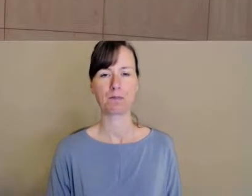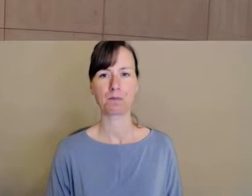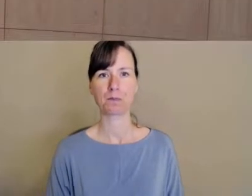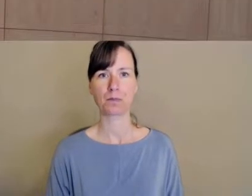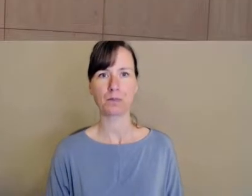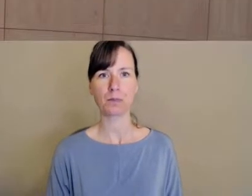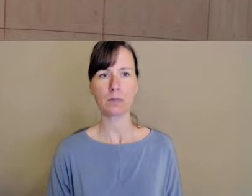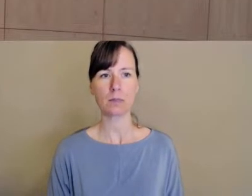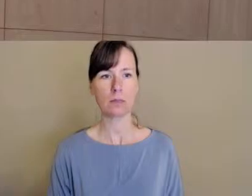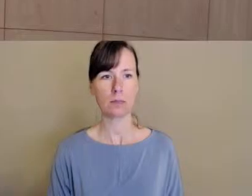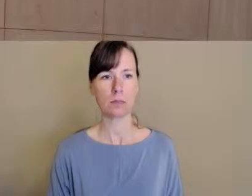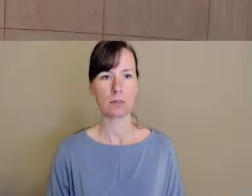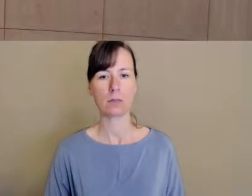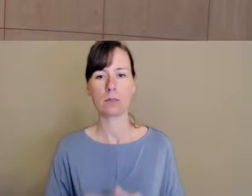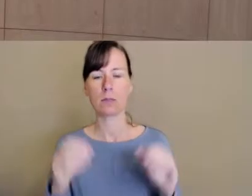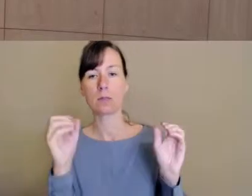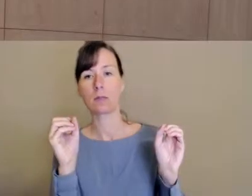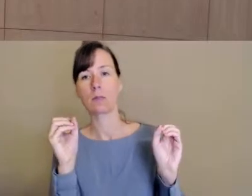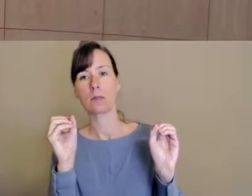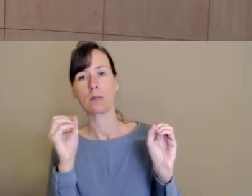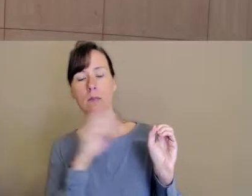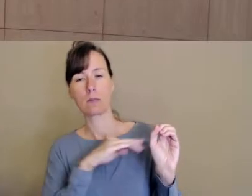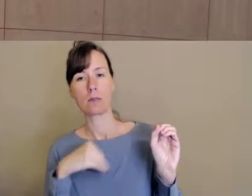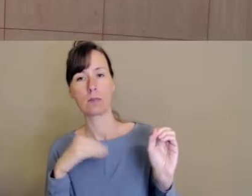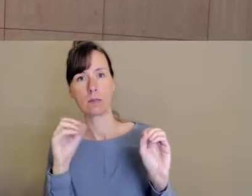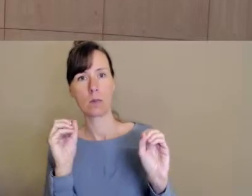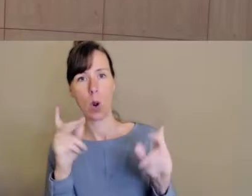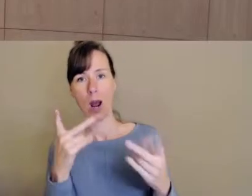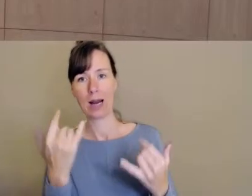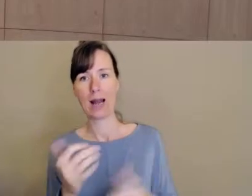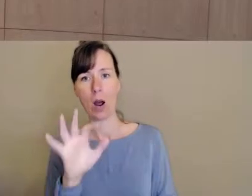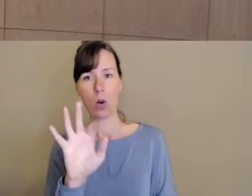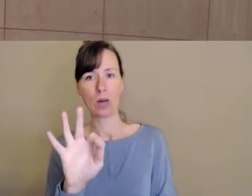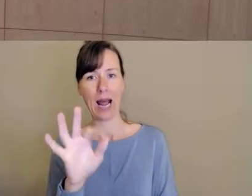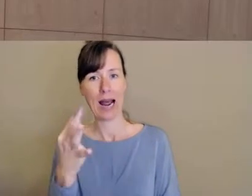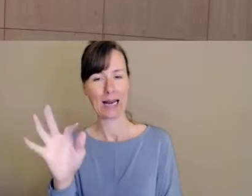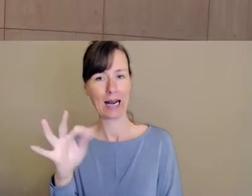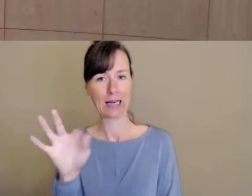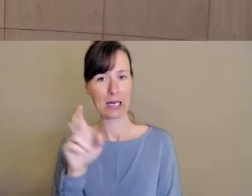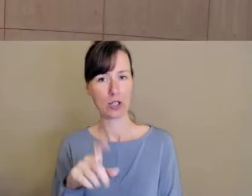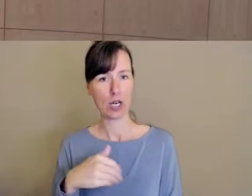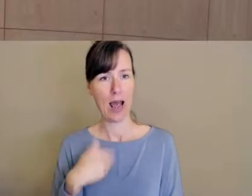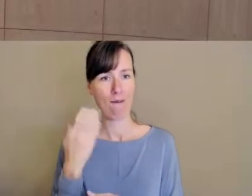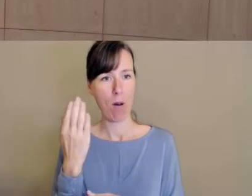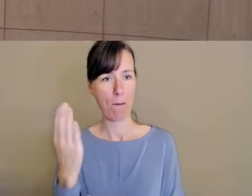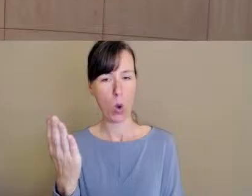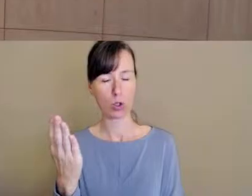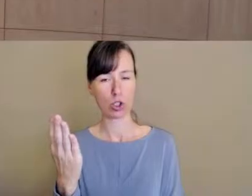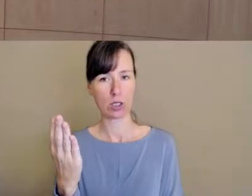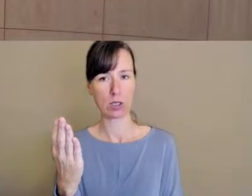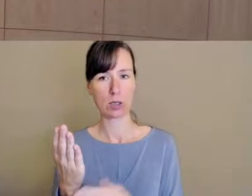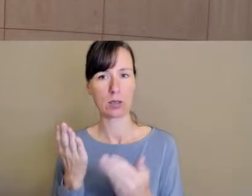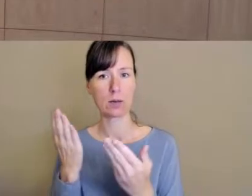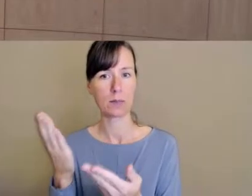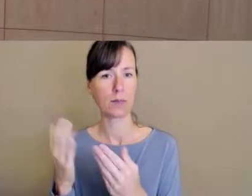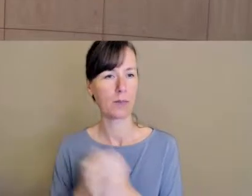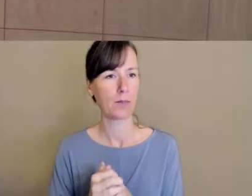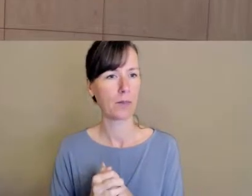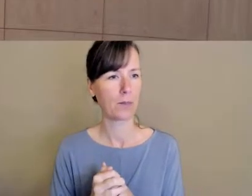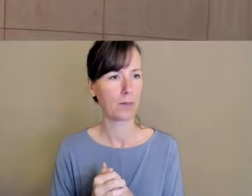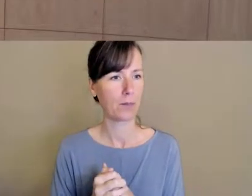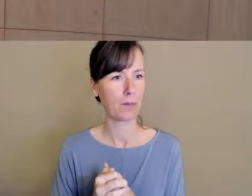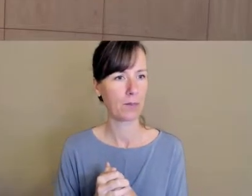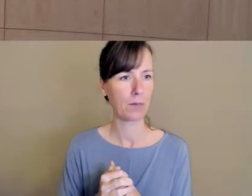Okay, it's 9:19, council. Shall we have a motion? I move to approve